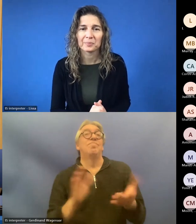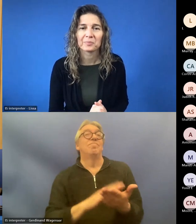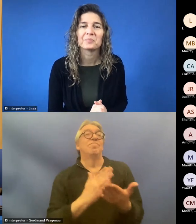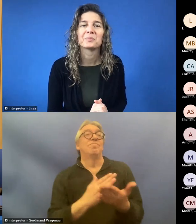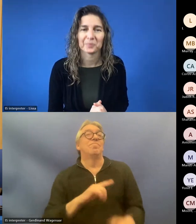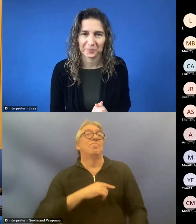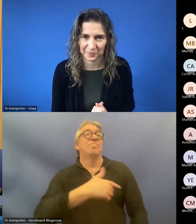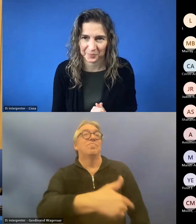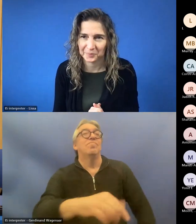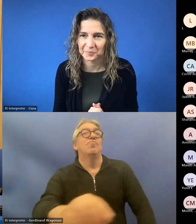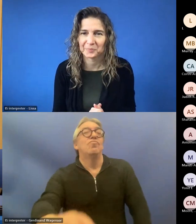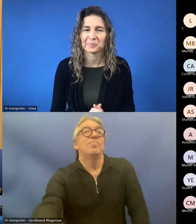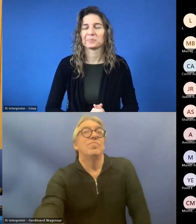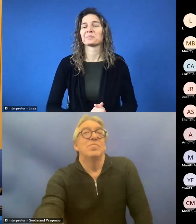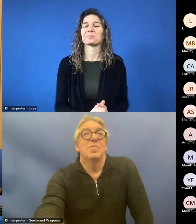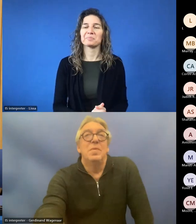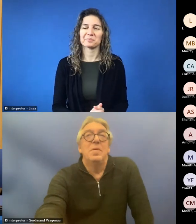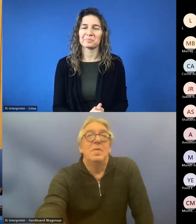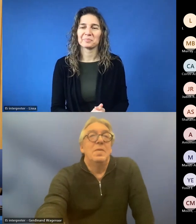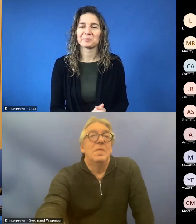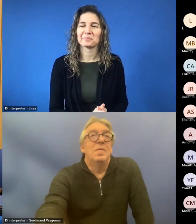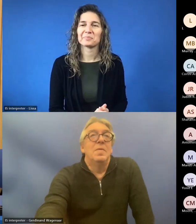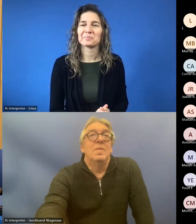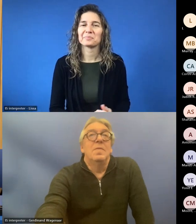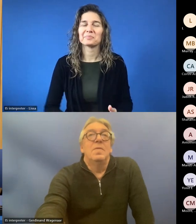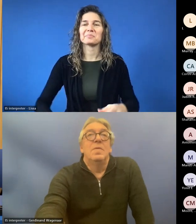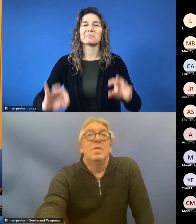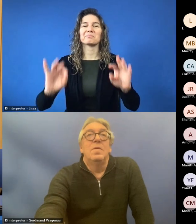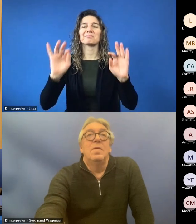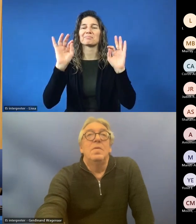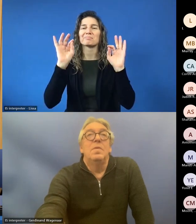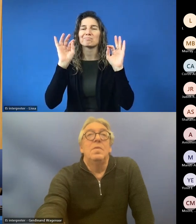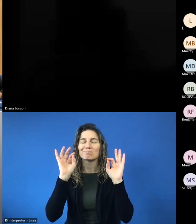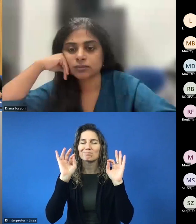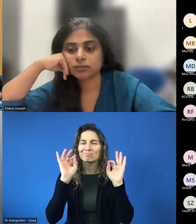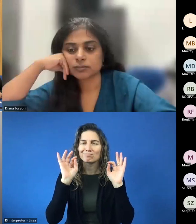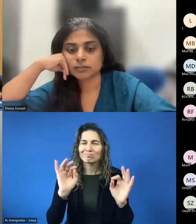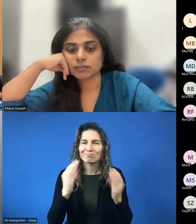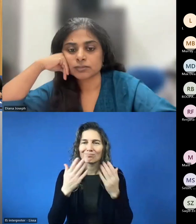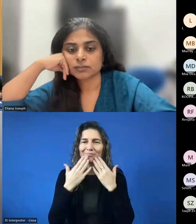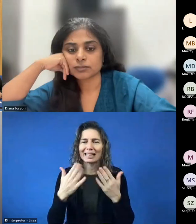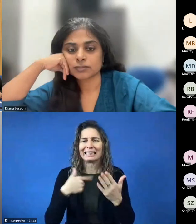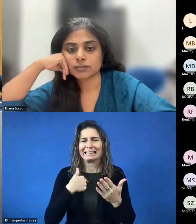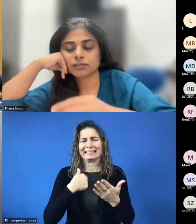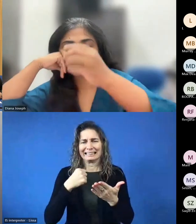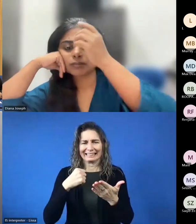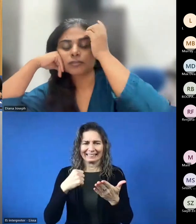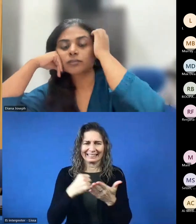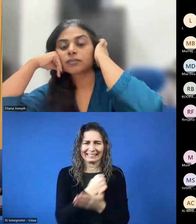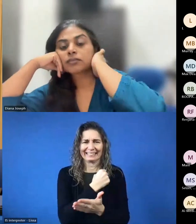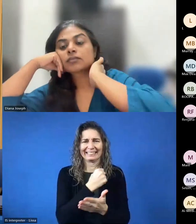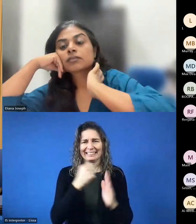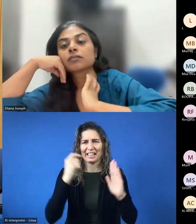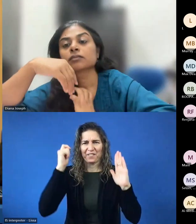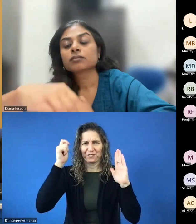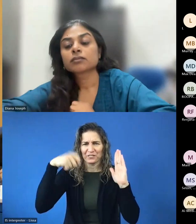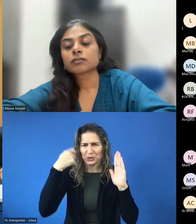sorry about the fact that the video is not being shown with sound, but I think we can make it